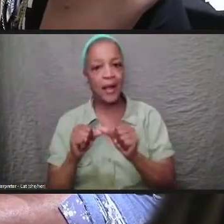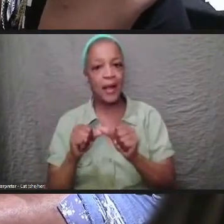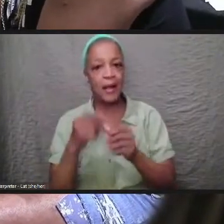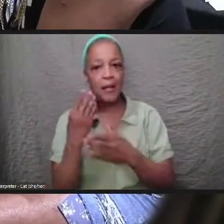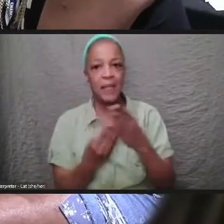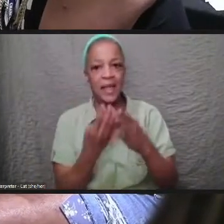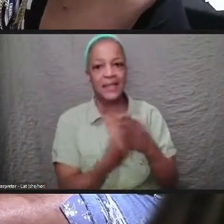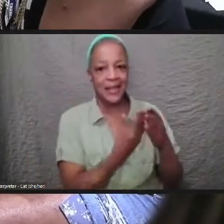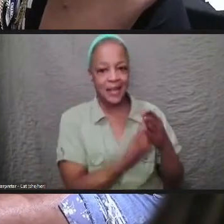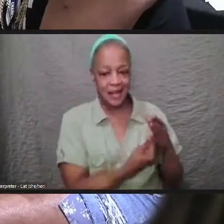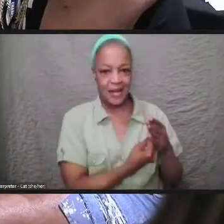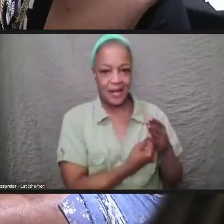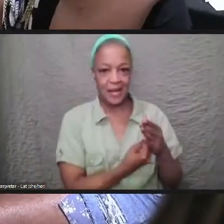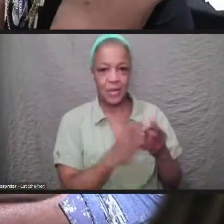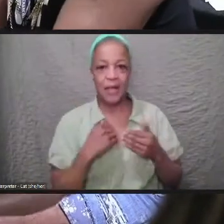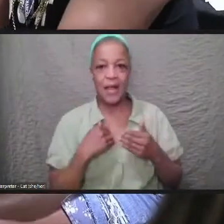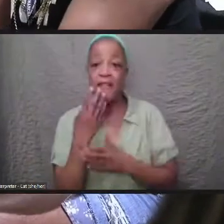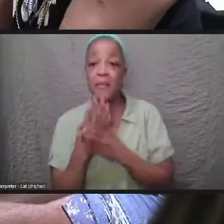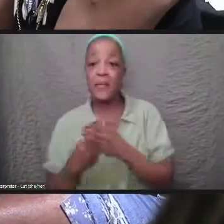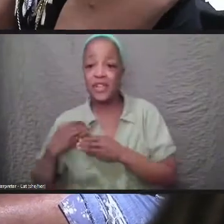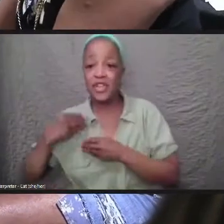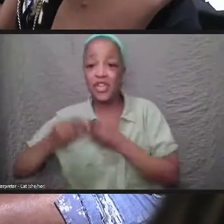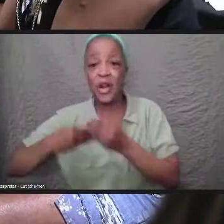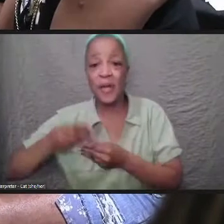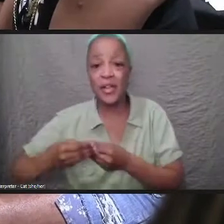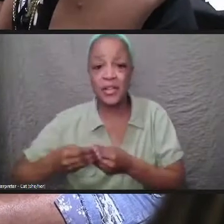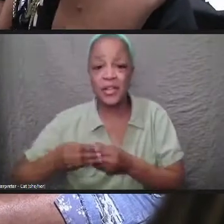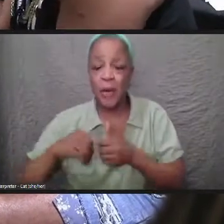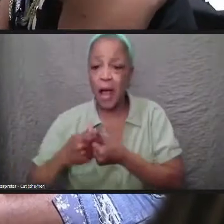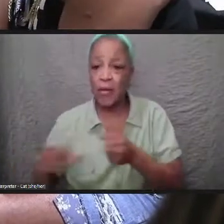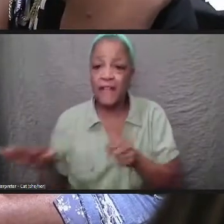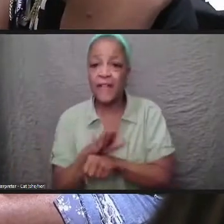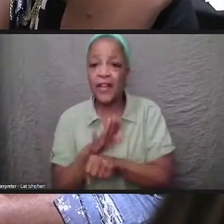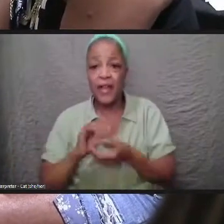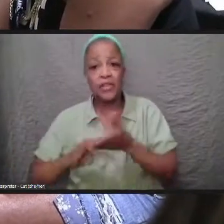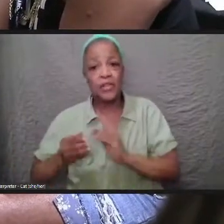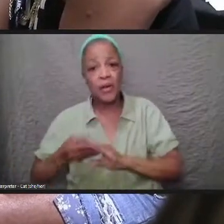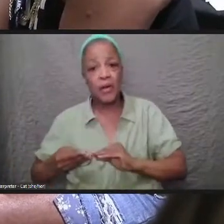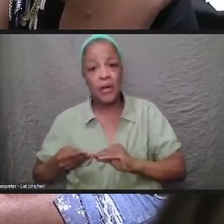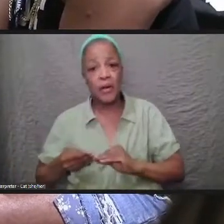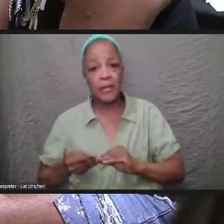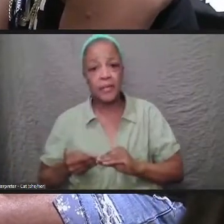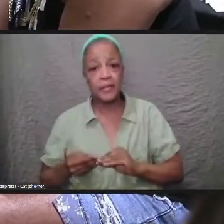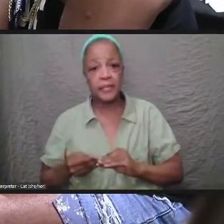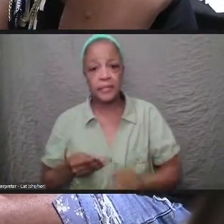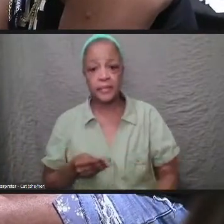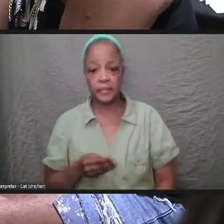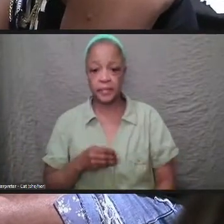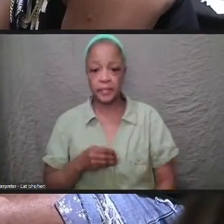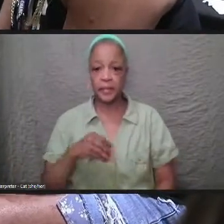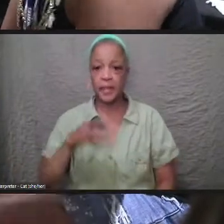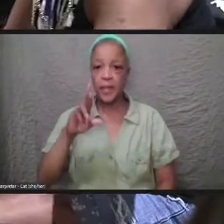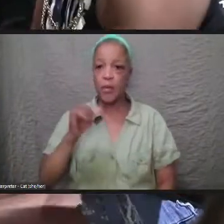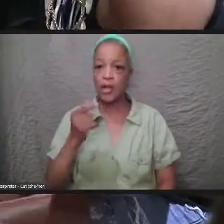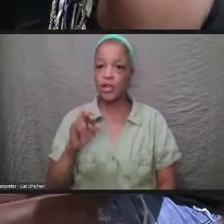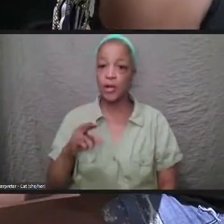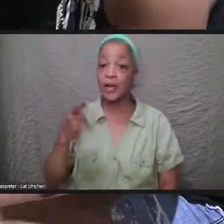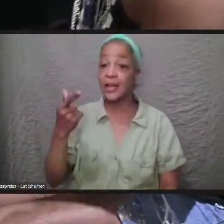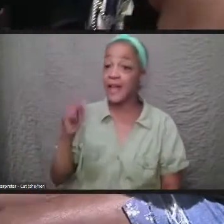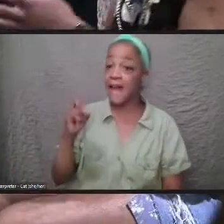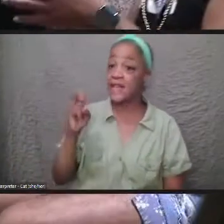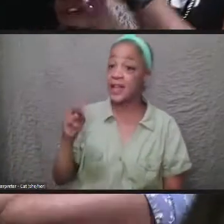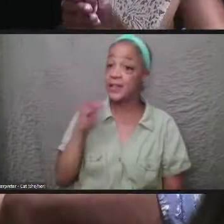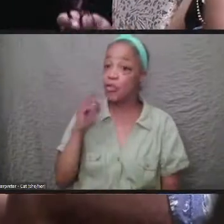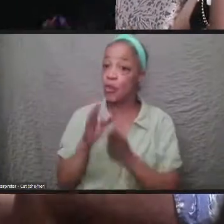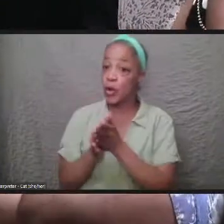we have a missing generation. So how do we fill that in? Gaven whispered a little request in my ear